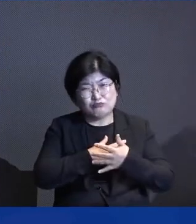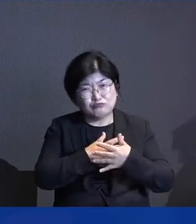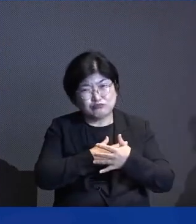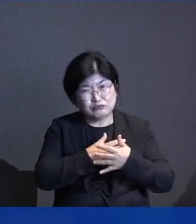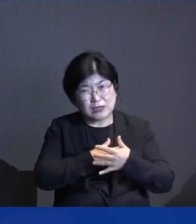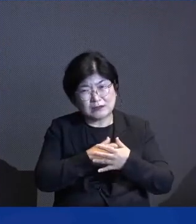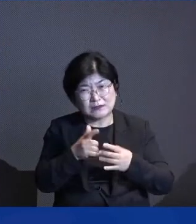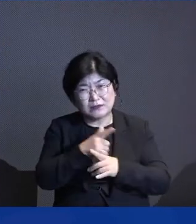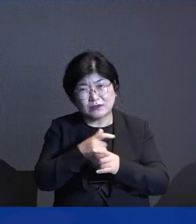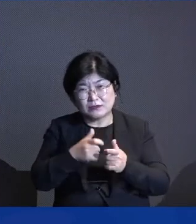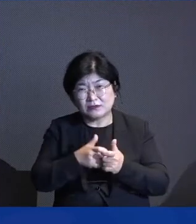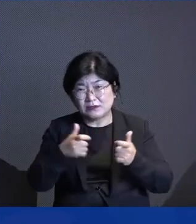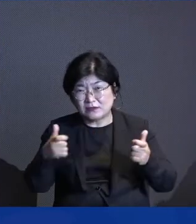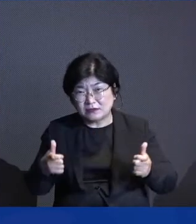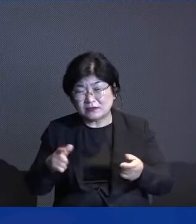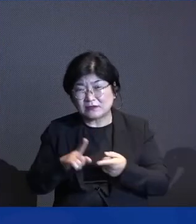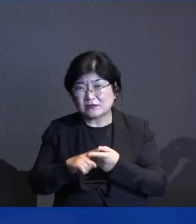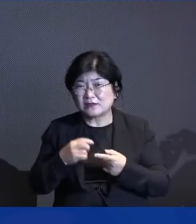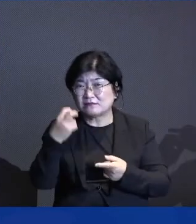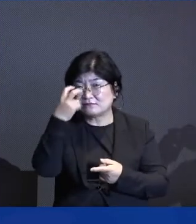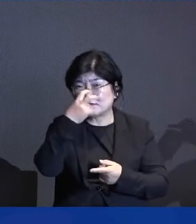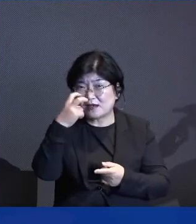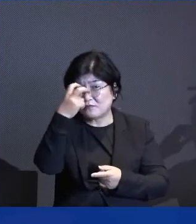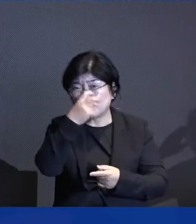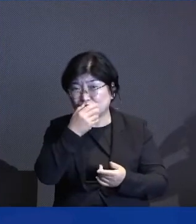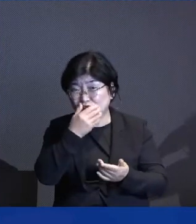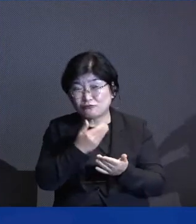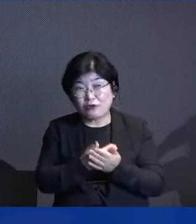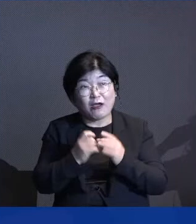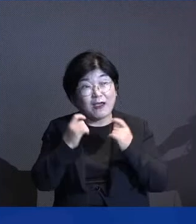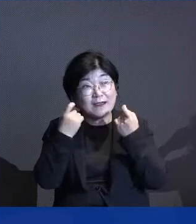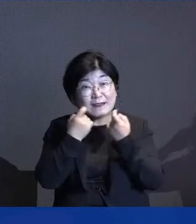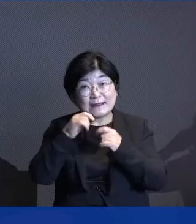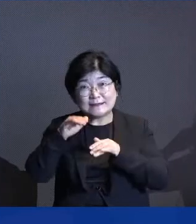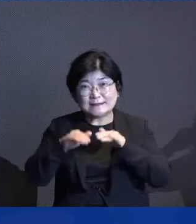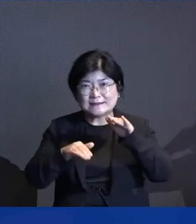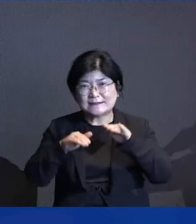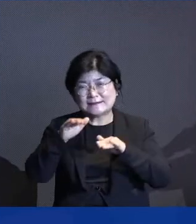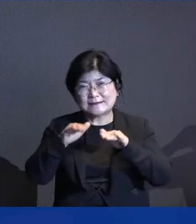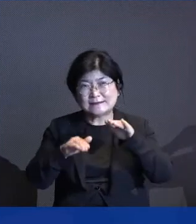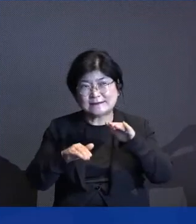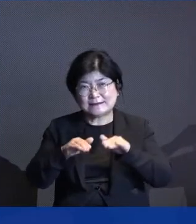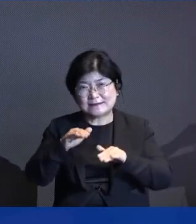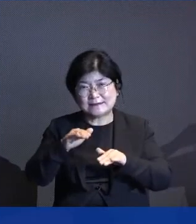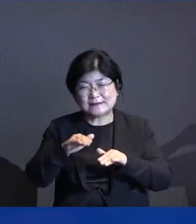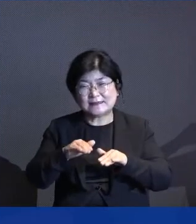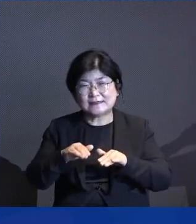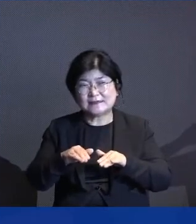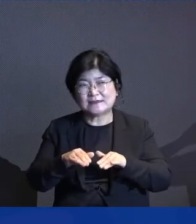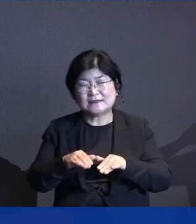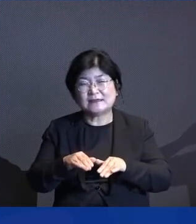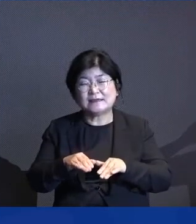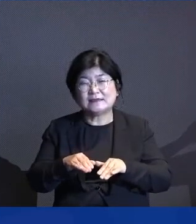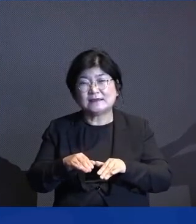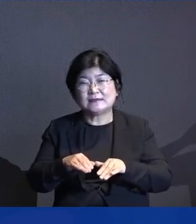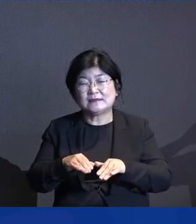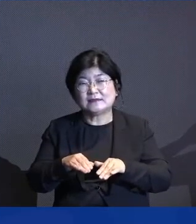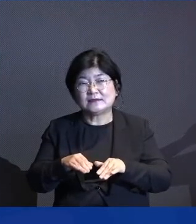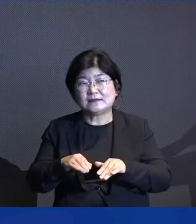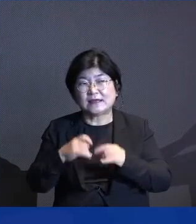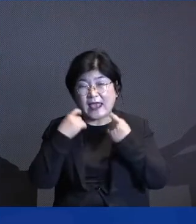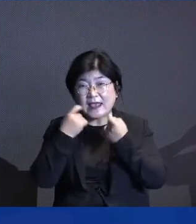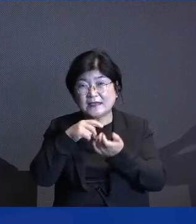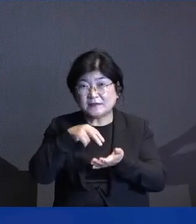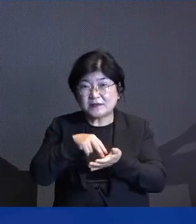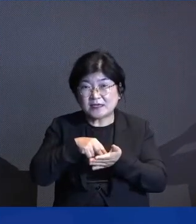Self-awareness is really important. And at the community level, we need to have a